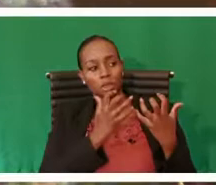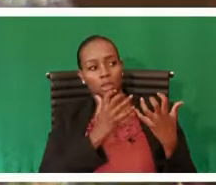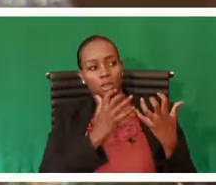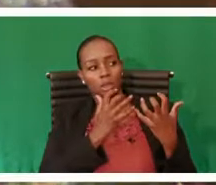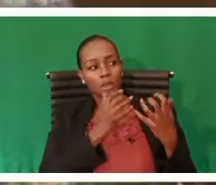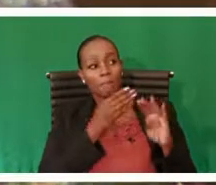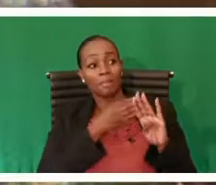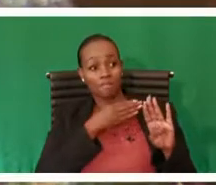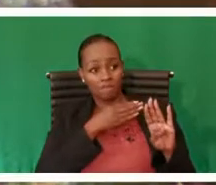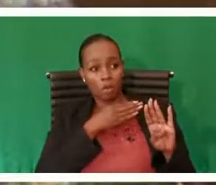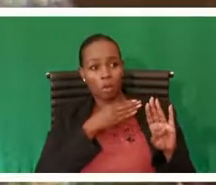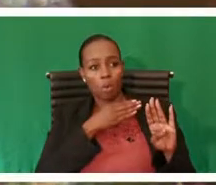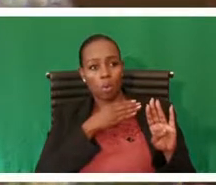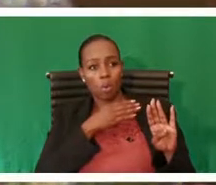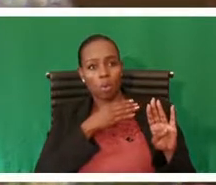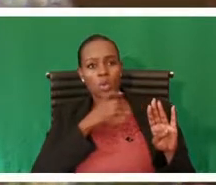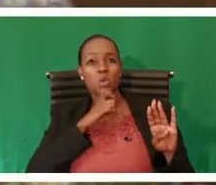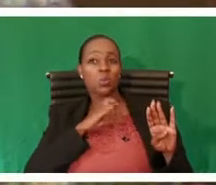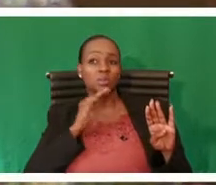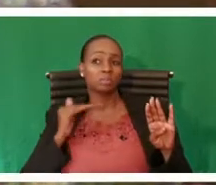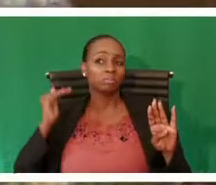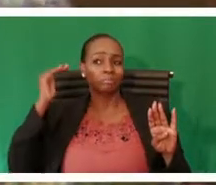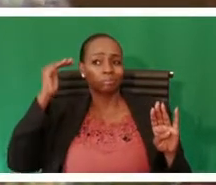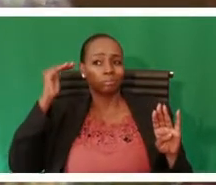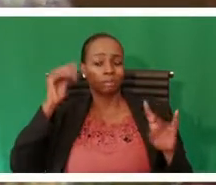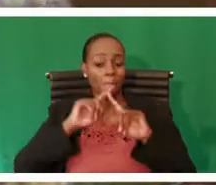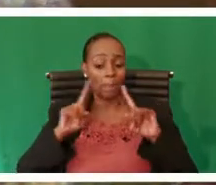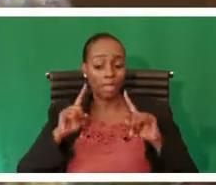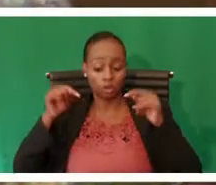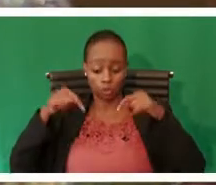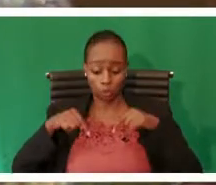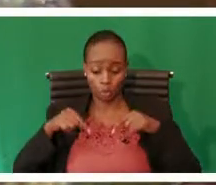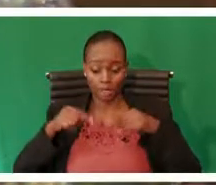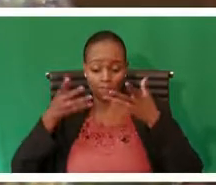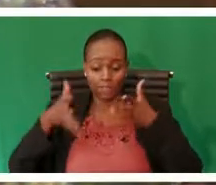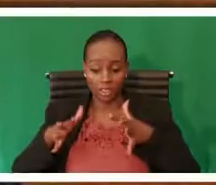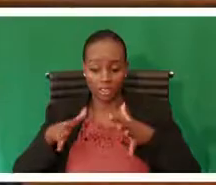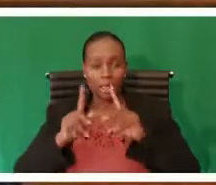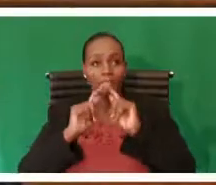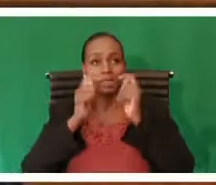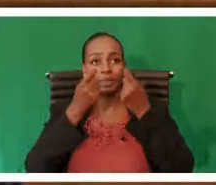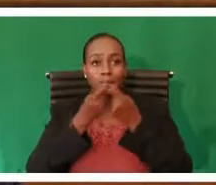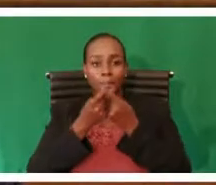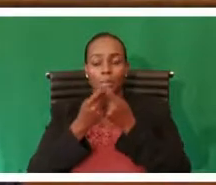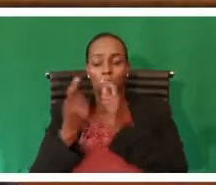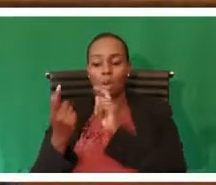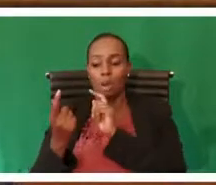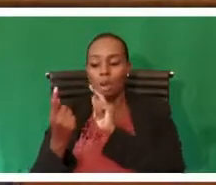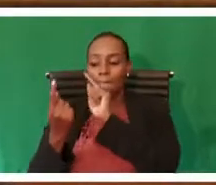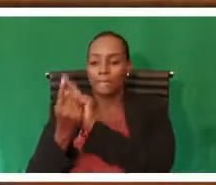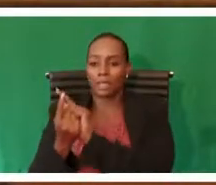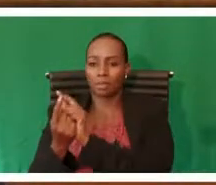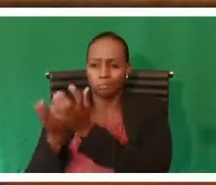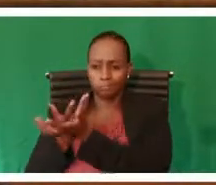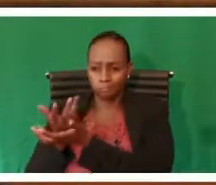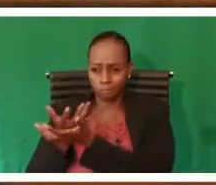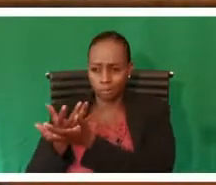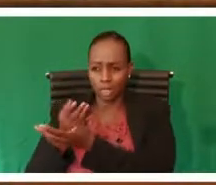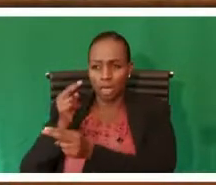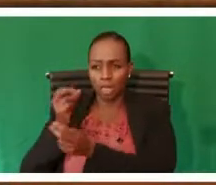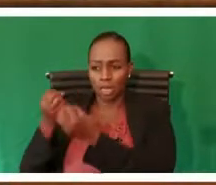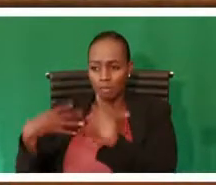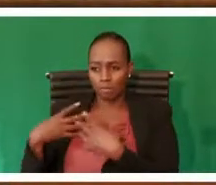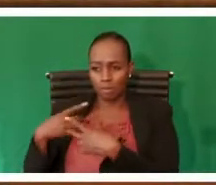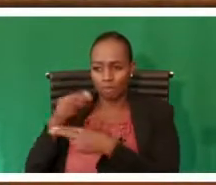used. So I think by the end of today, the team is going to meet with me and give me the final